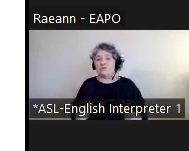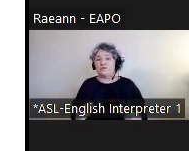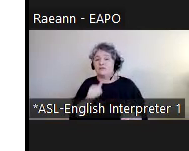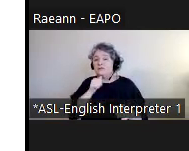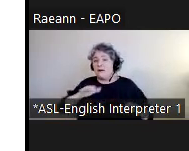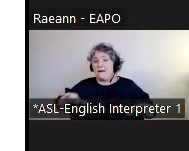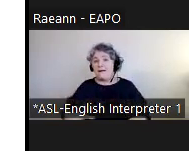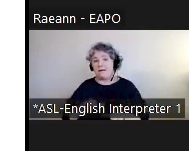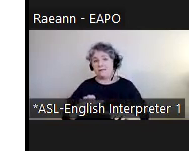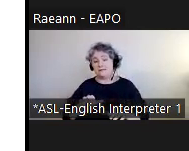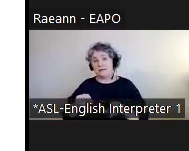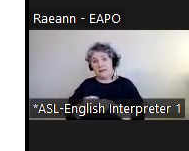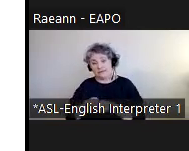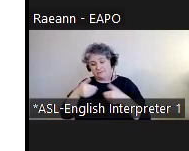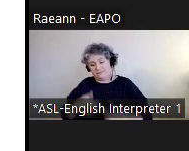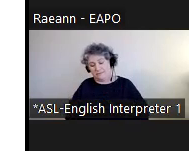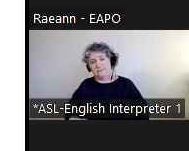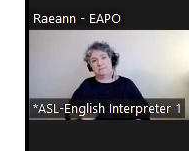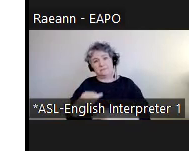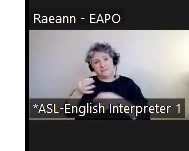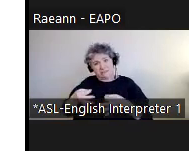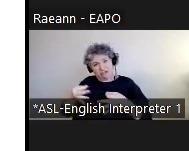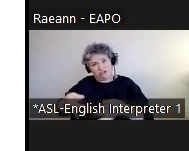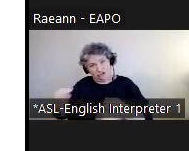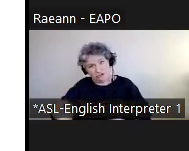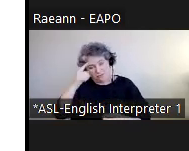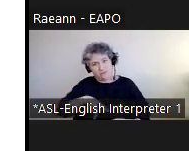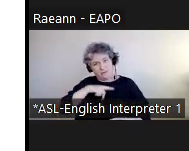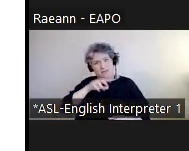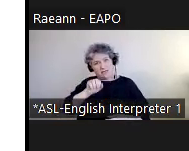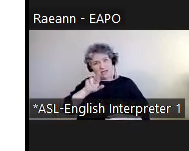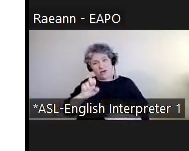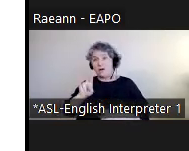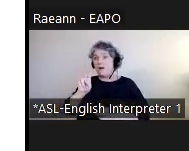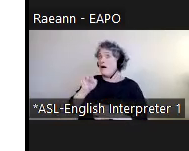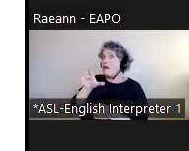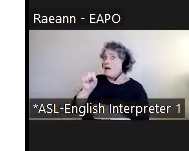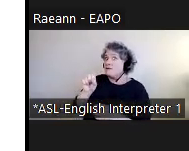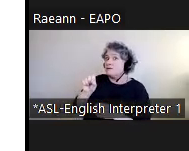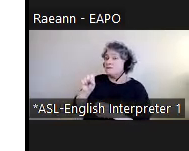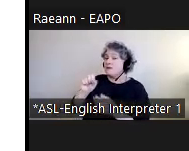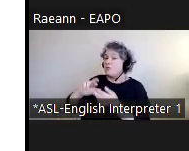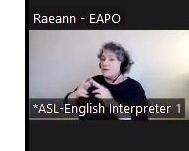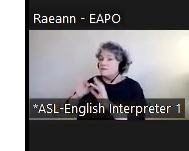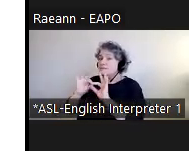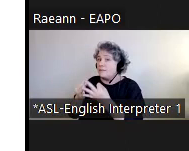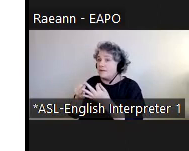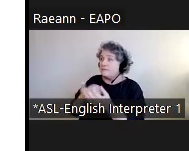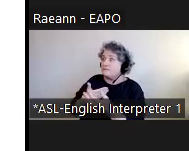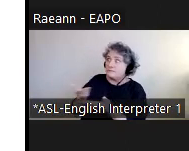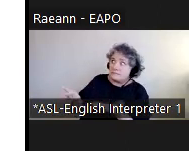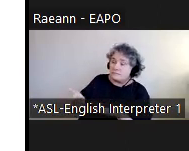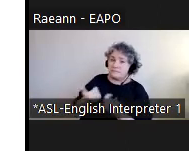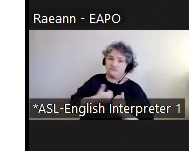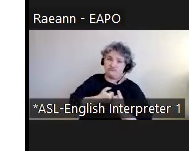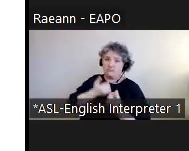personal care unless the person is the grantor's spouse, partner, or relative, if they provide health care to the